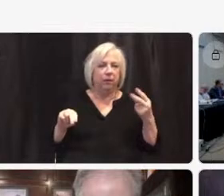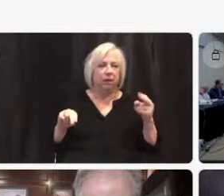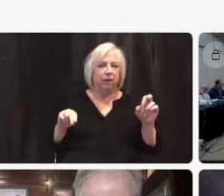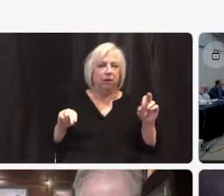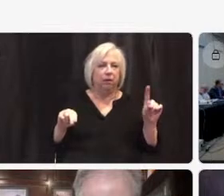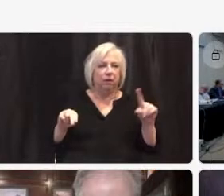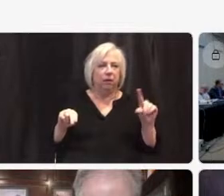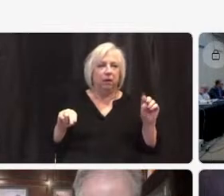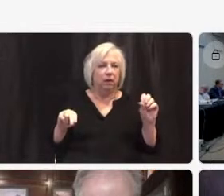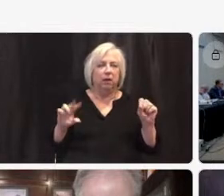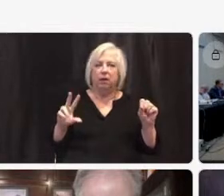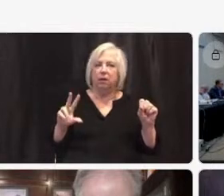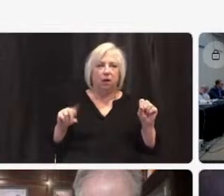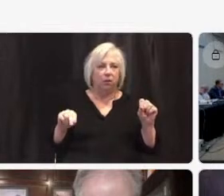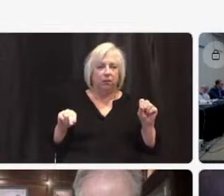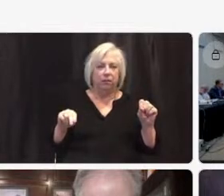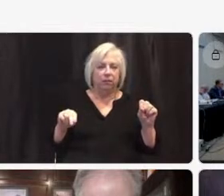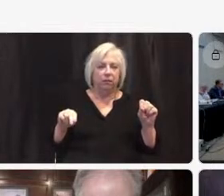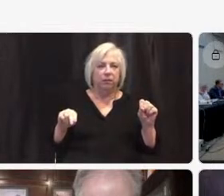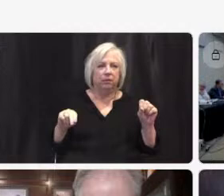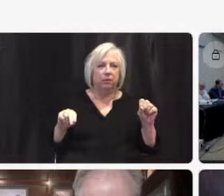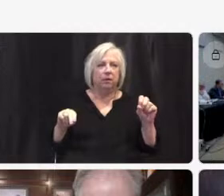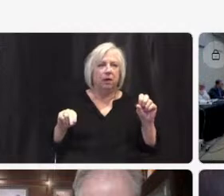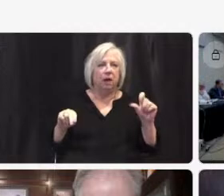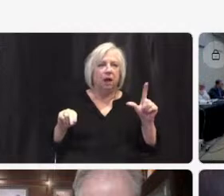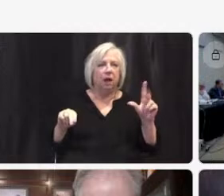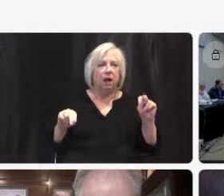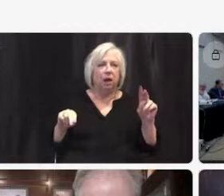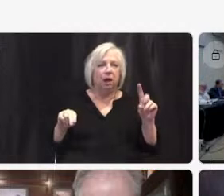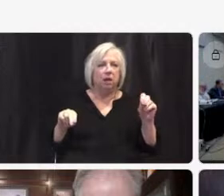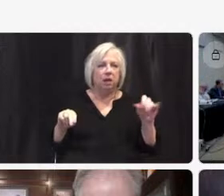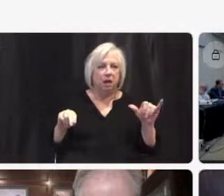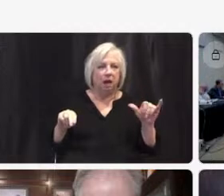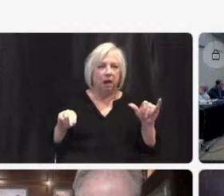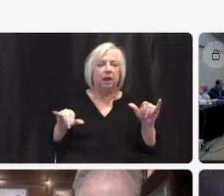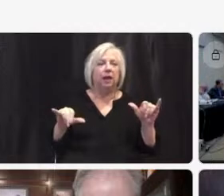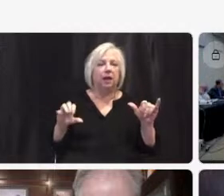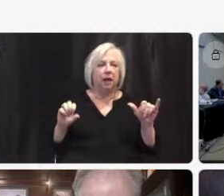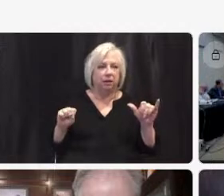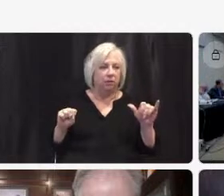Hodges? No. Lunday?